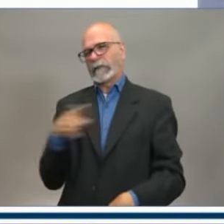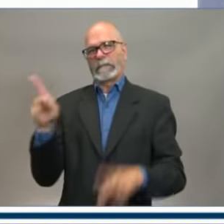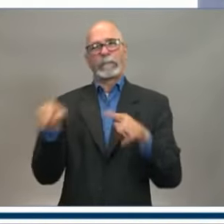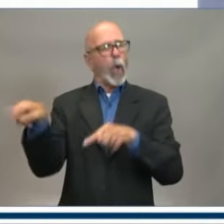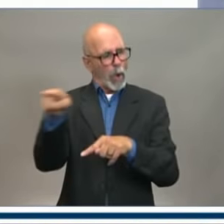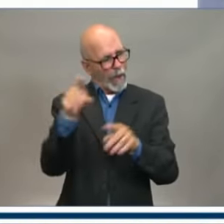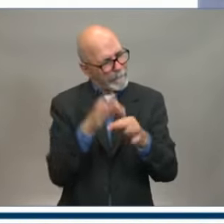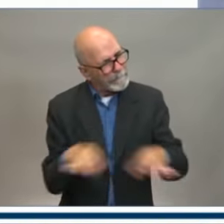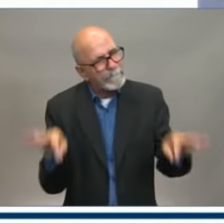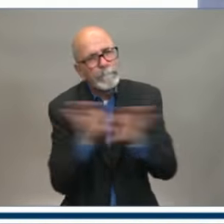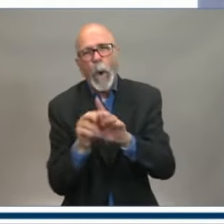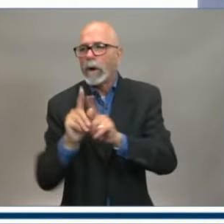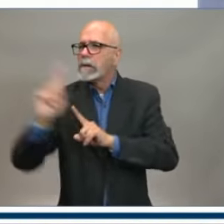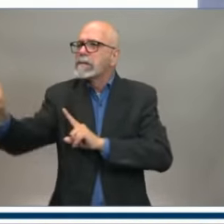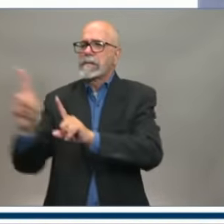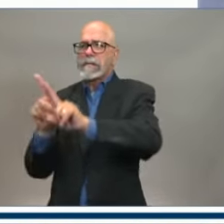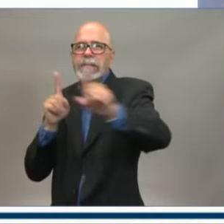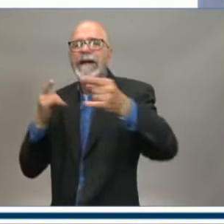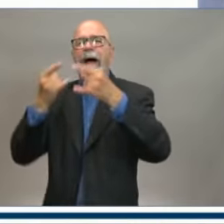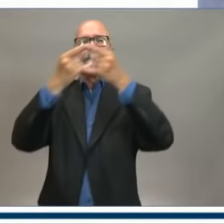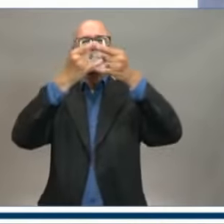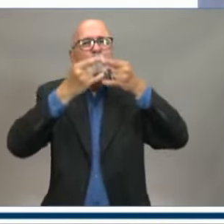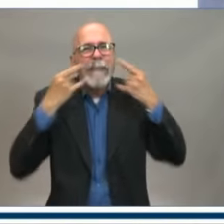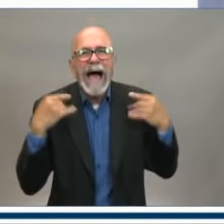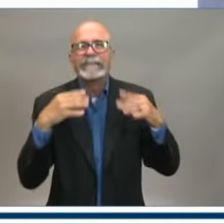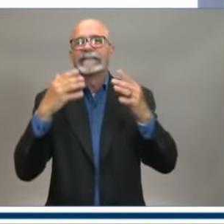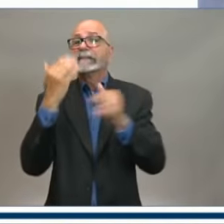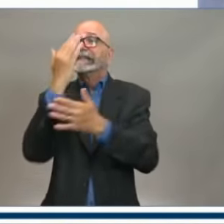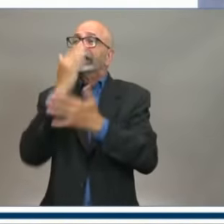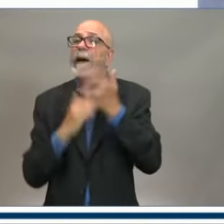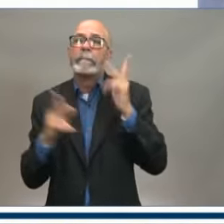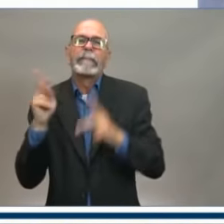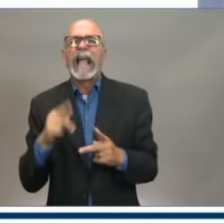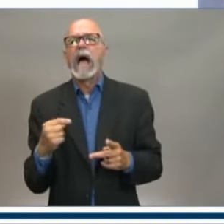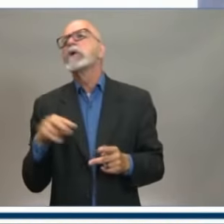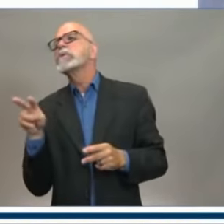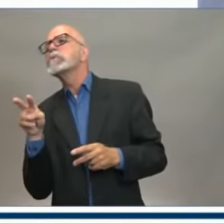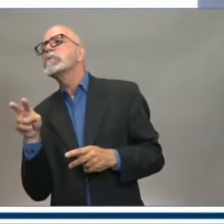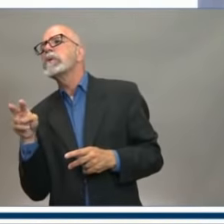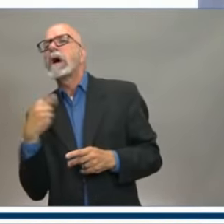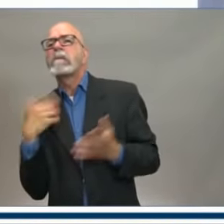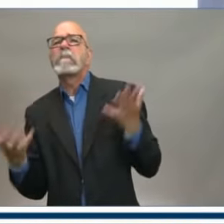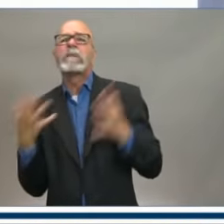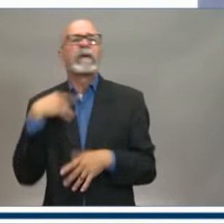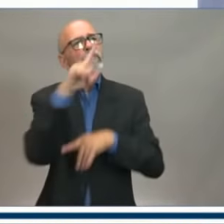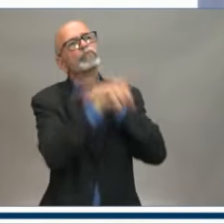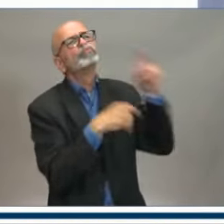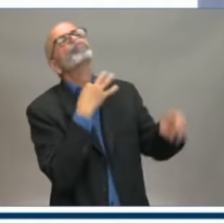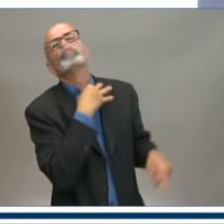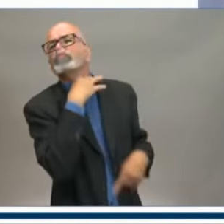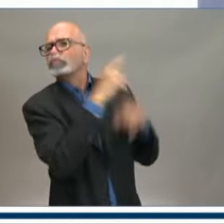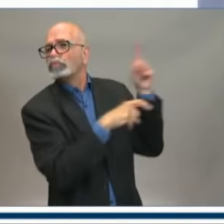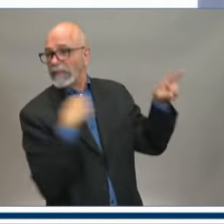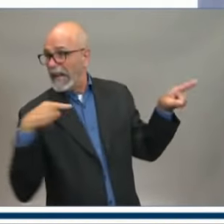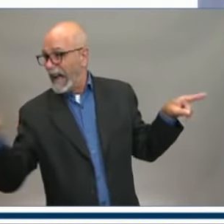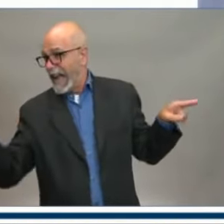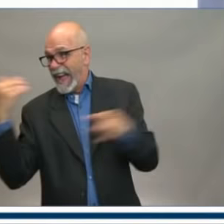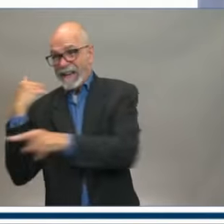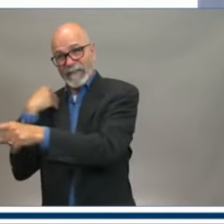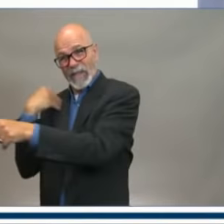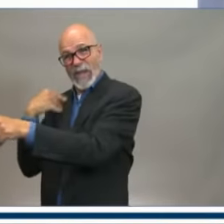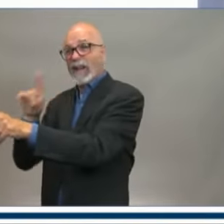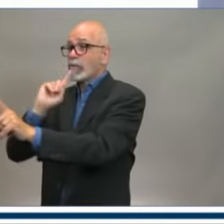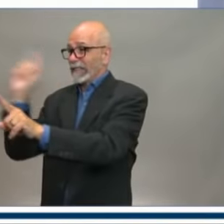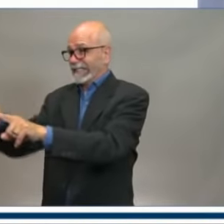and wearing a mask. Many of you still have questions. To those businesses forced to close, I hope you've been in touch with